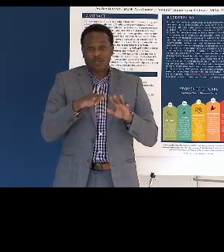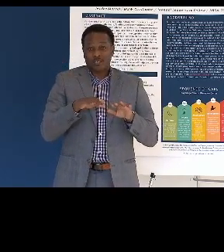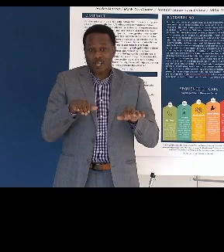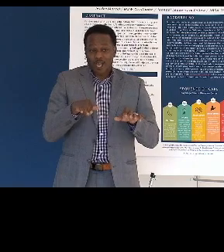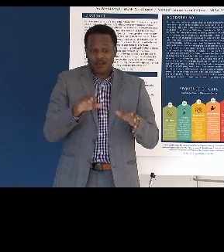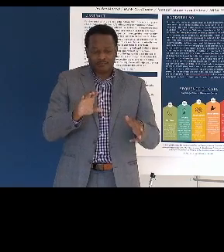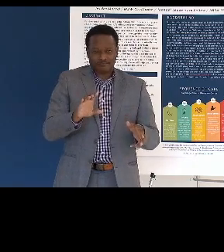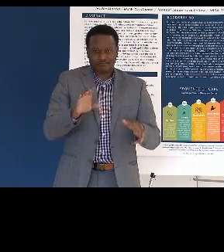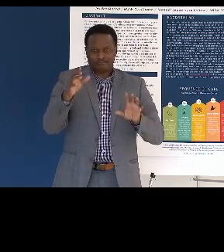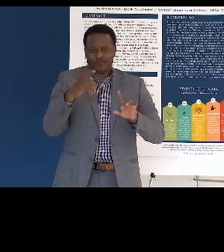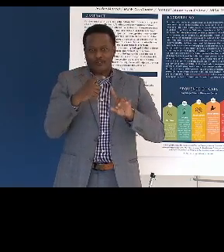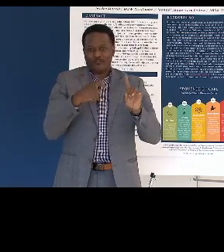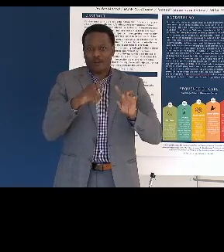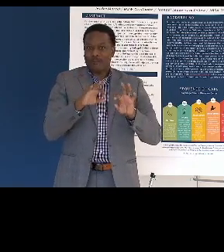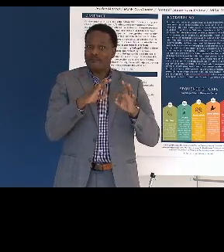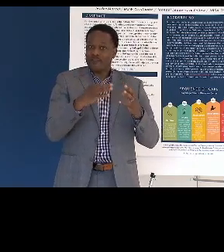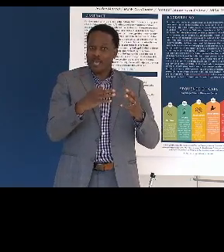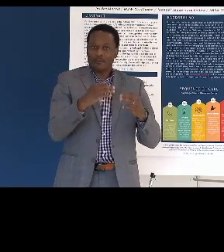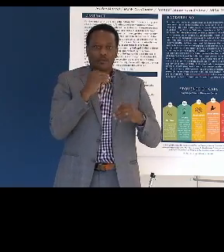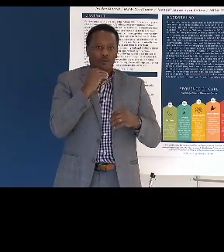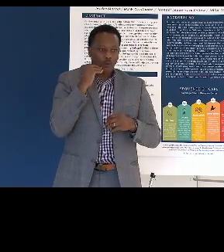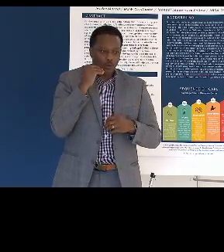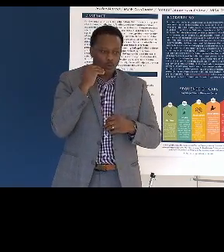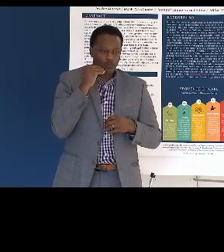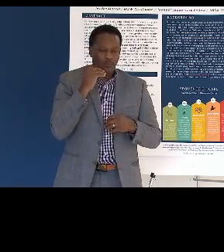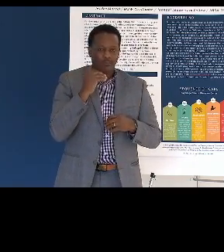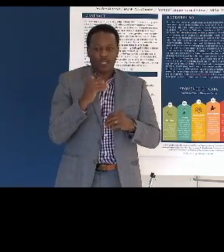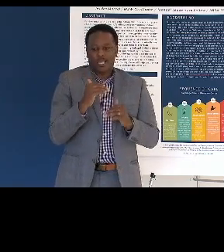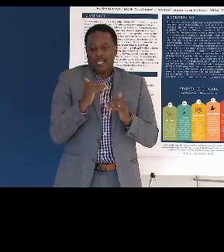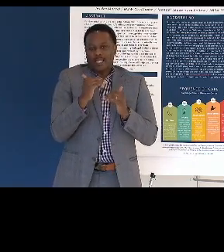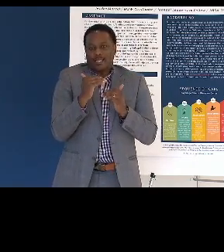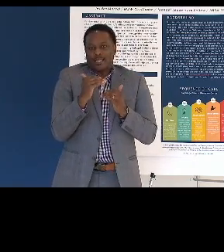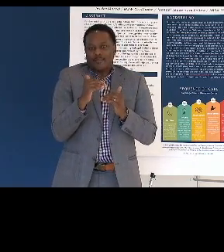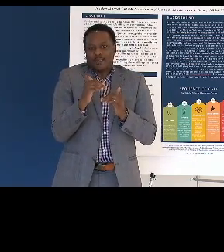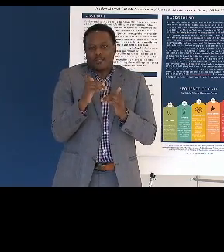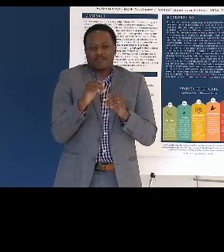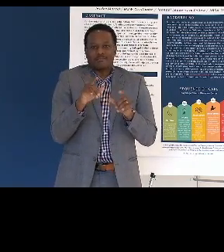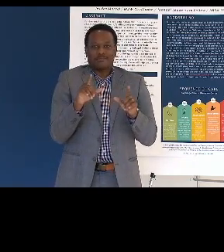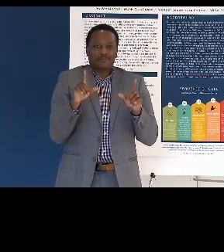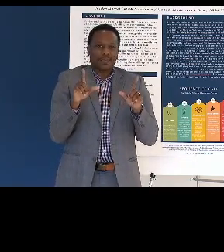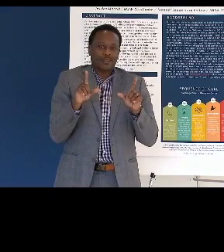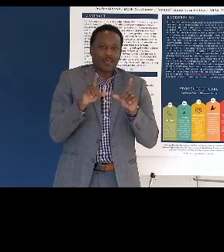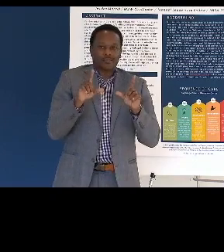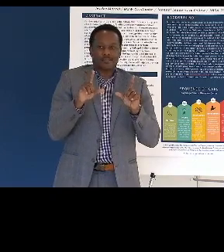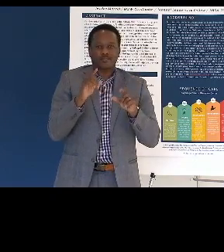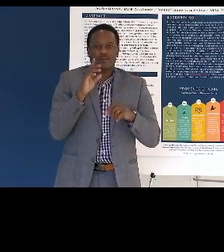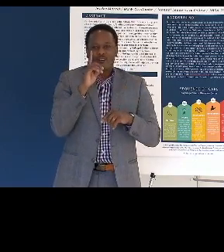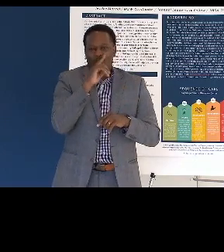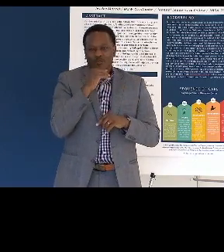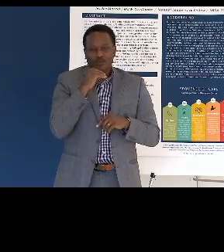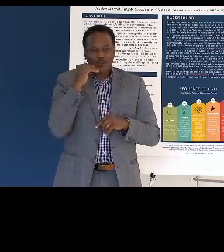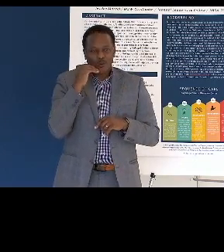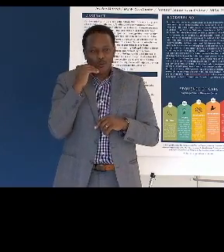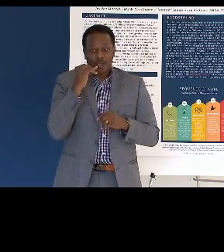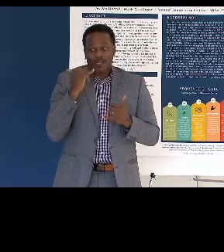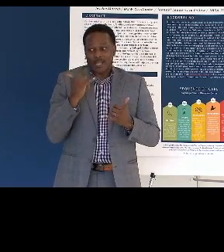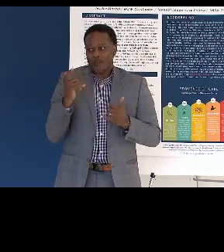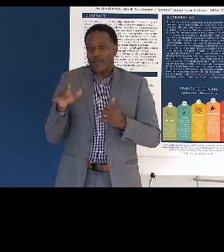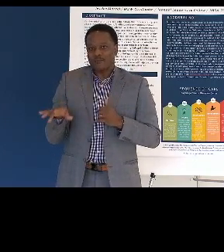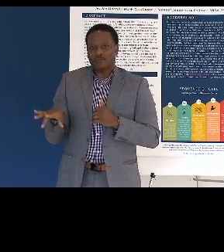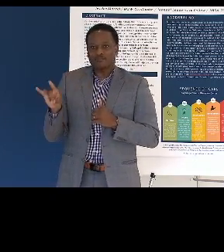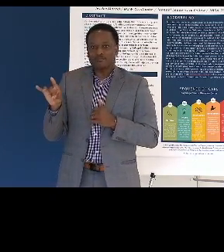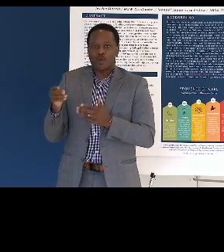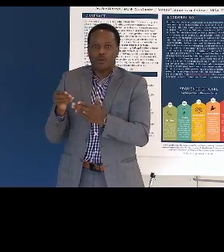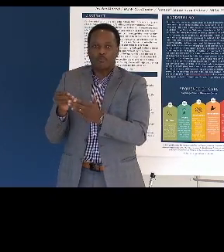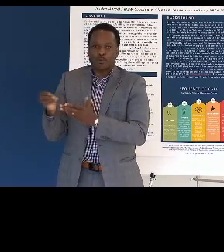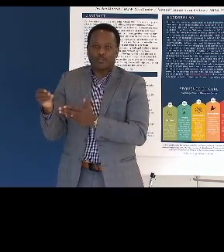home, and with the limited number of agency licensed foster homes, our agency is forced to look at purchase care. And if we